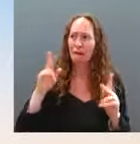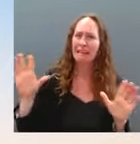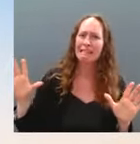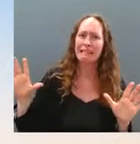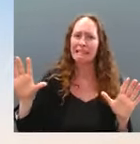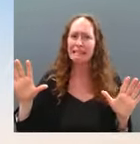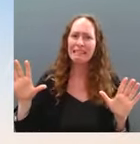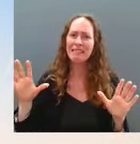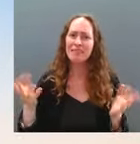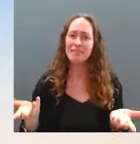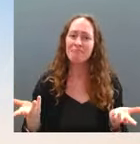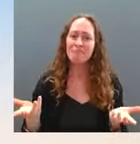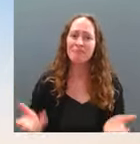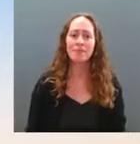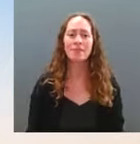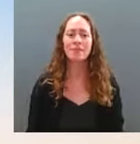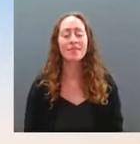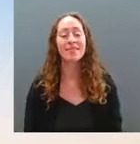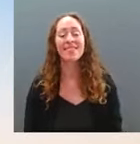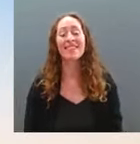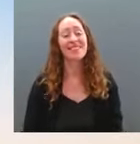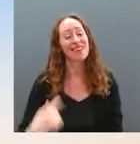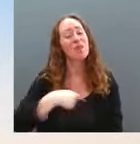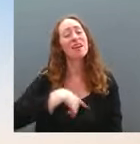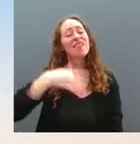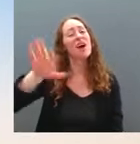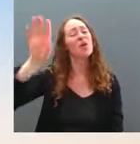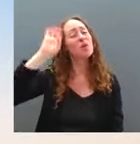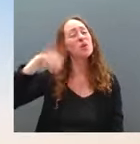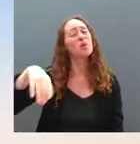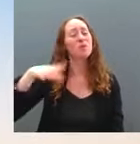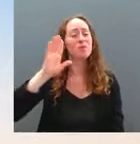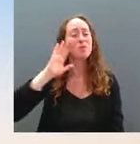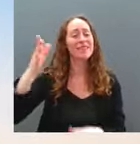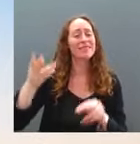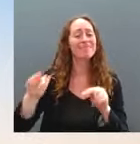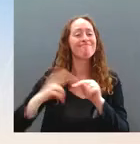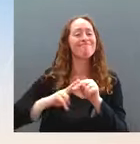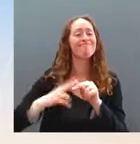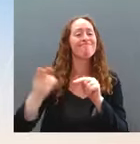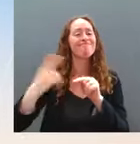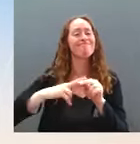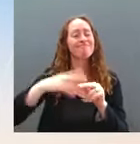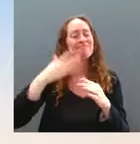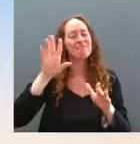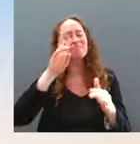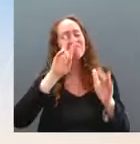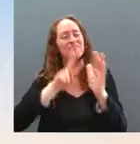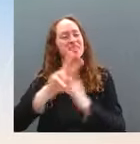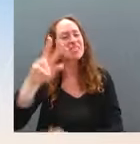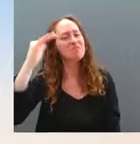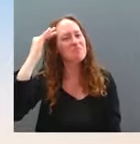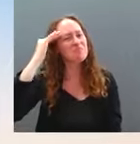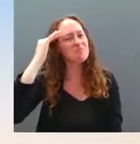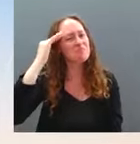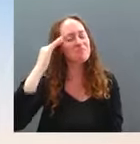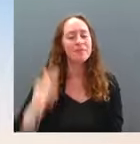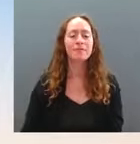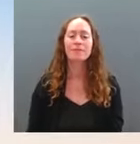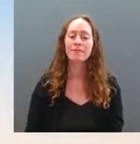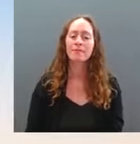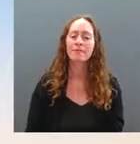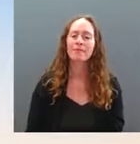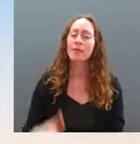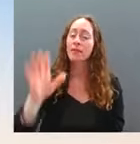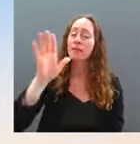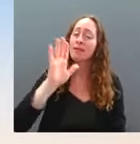rising numbers of COVID cases. It is not the numbers in here where it was around Omicron. And I don't know if it was among the press corps. It certainly